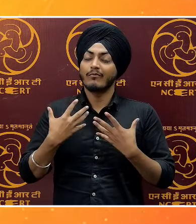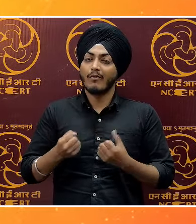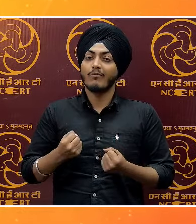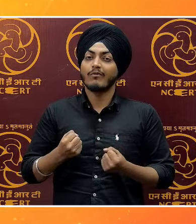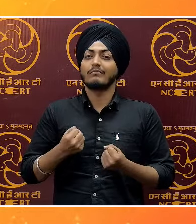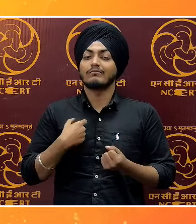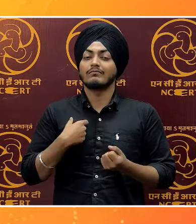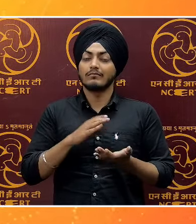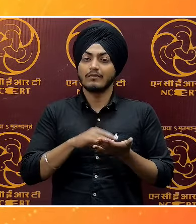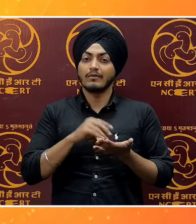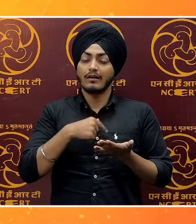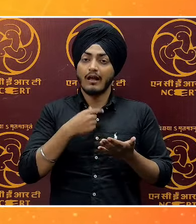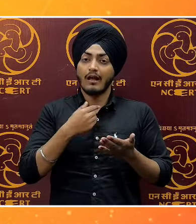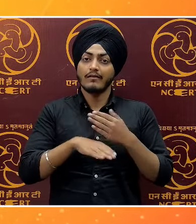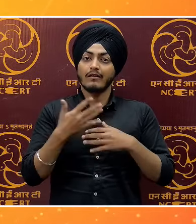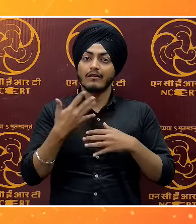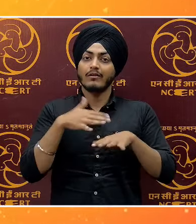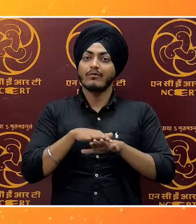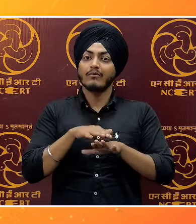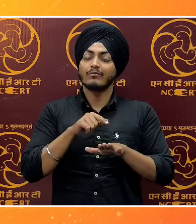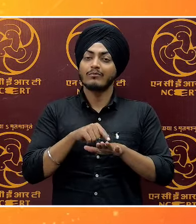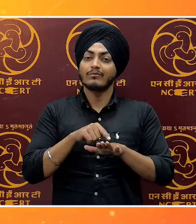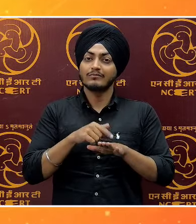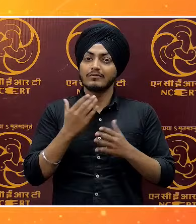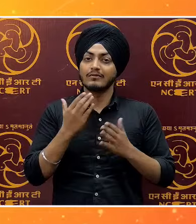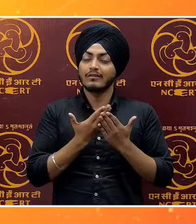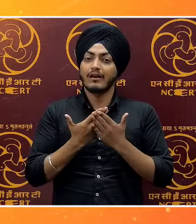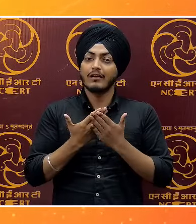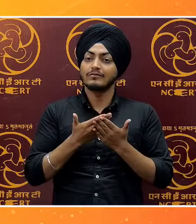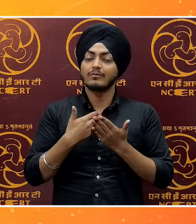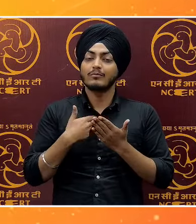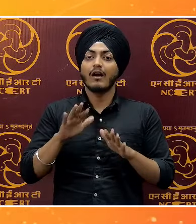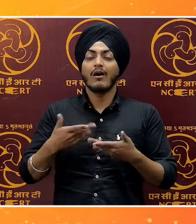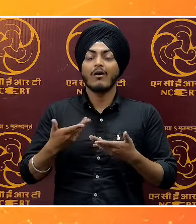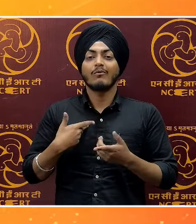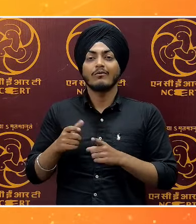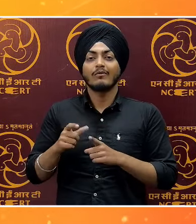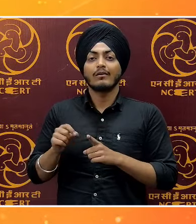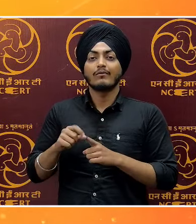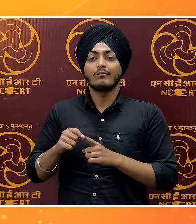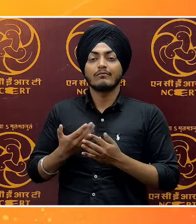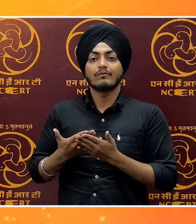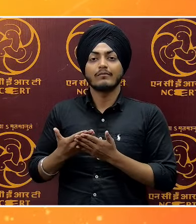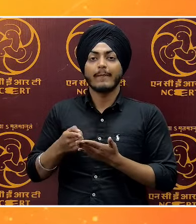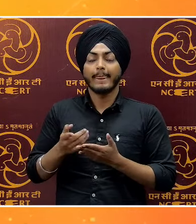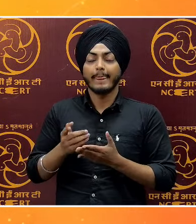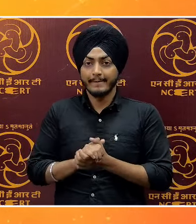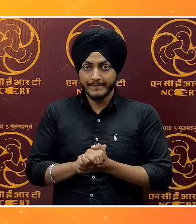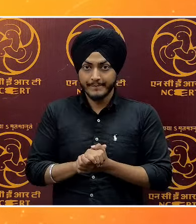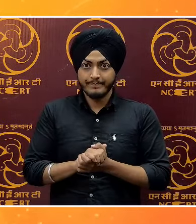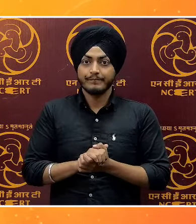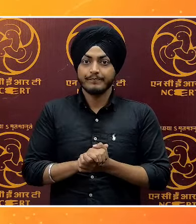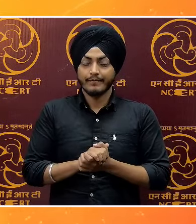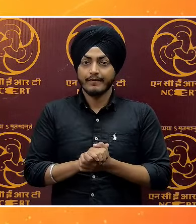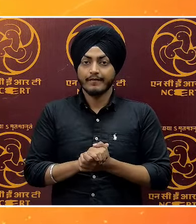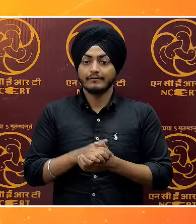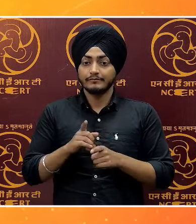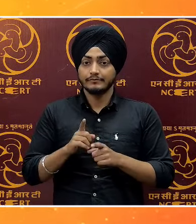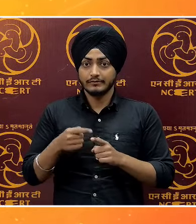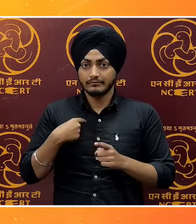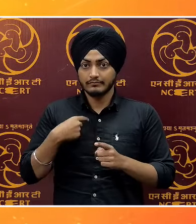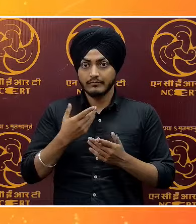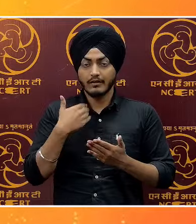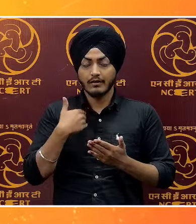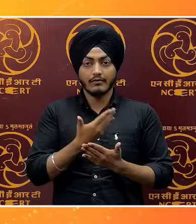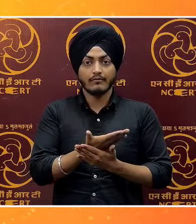thing in an inclusive classroom? How would I do that? Very nice question. So for this, I have taken a colored print